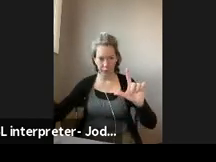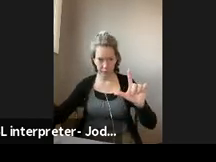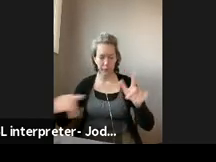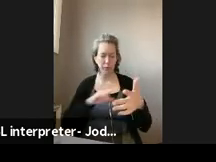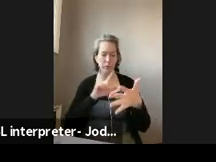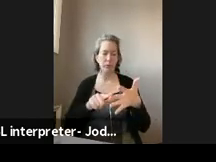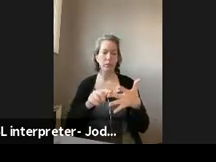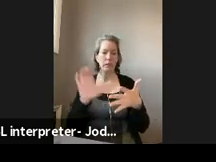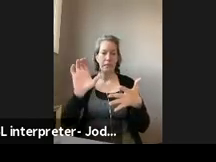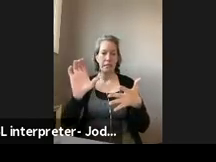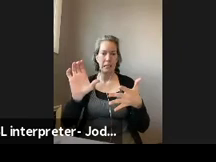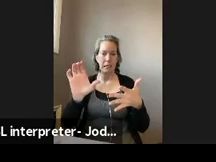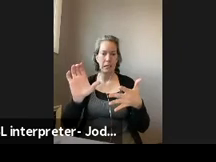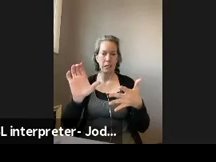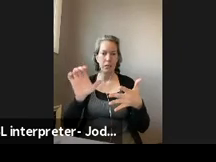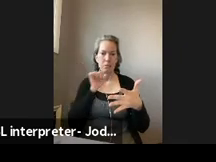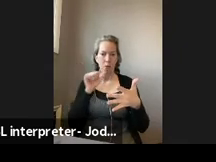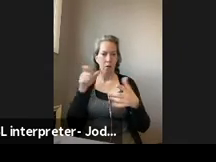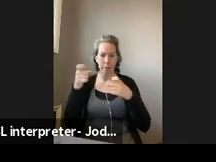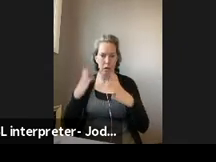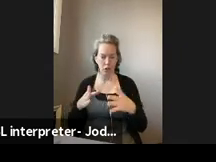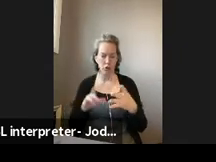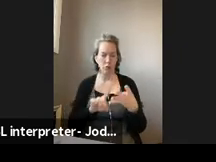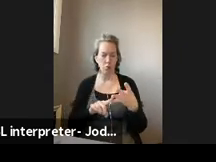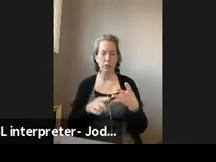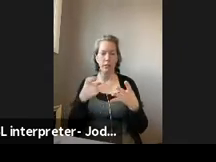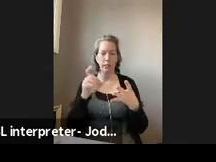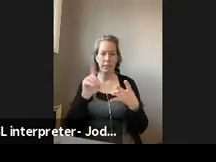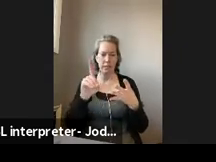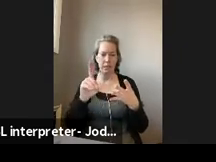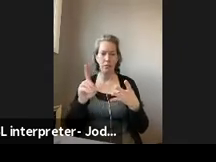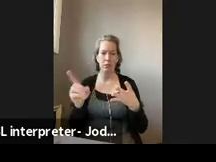C, non-managers? Or is it D, anyone and everyone?